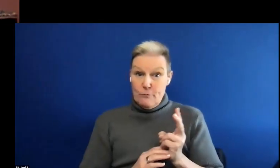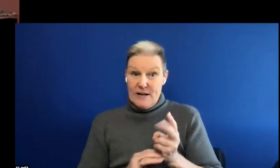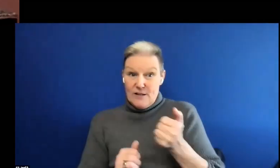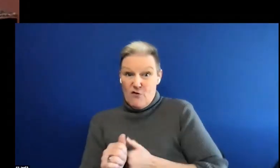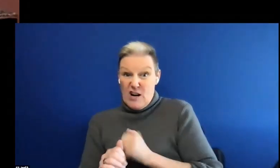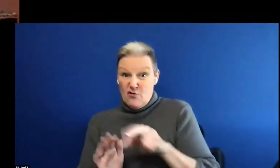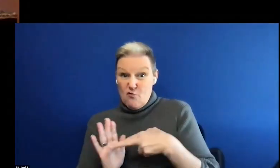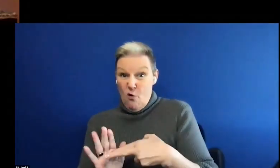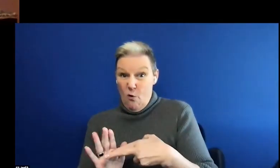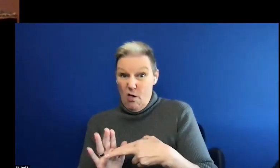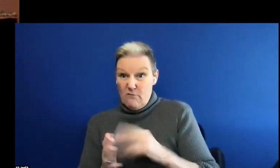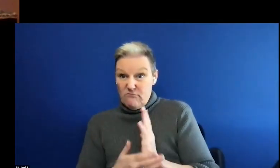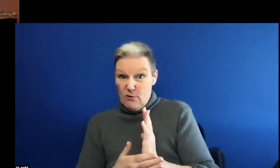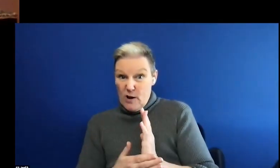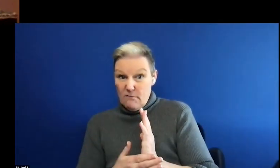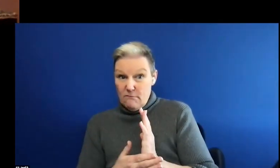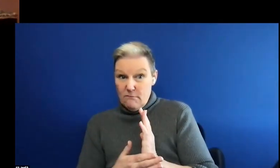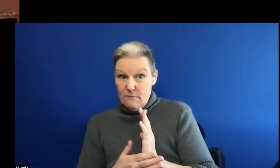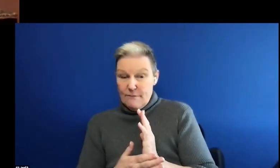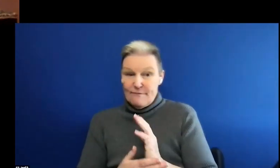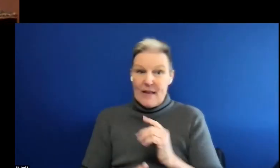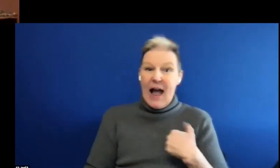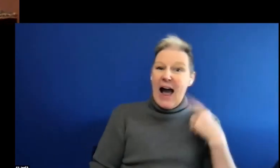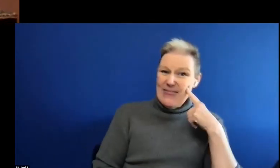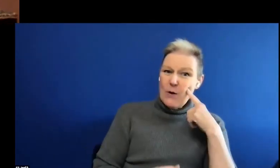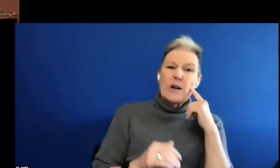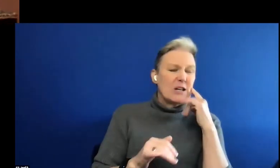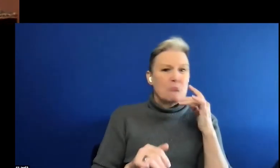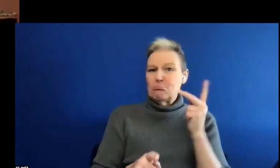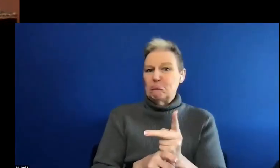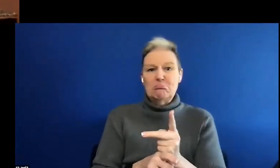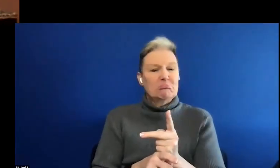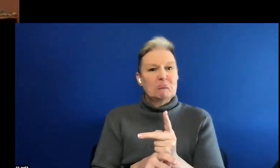each role? Would that be okay? I think we need to stay at one